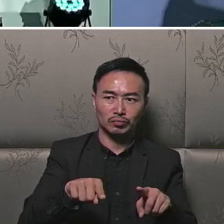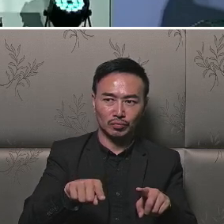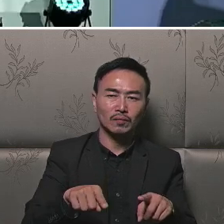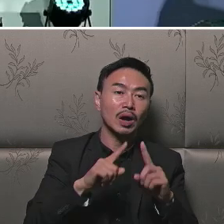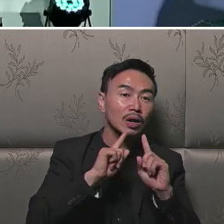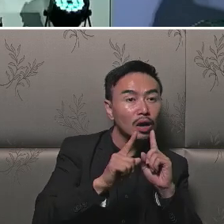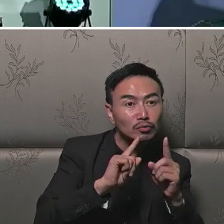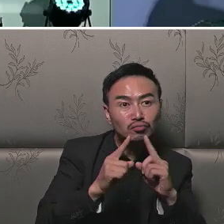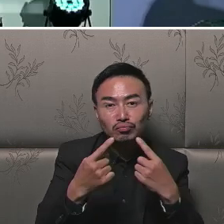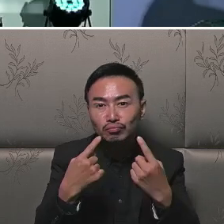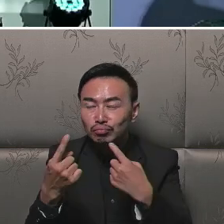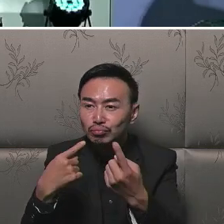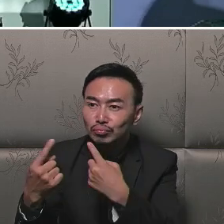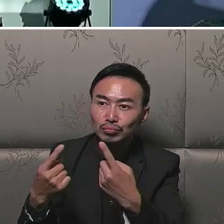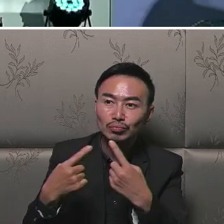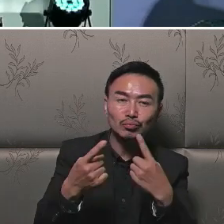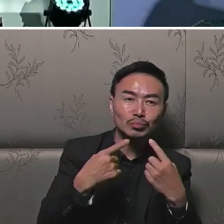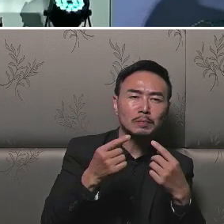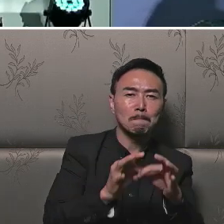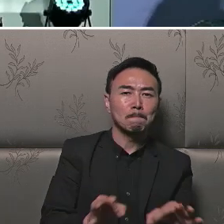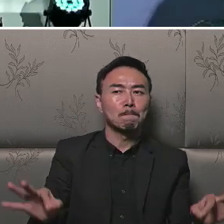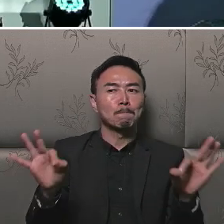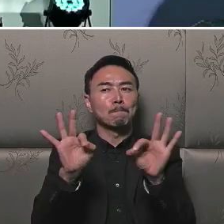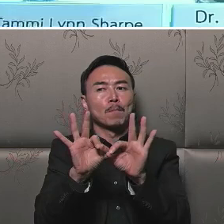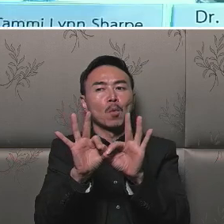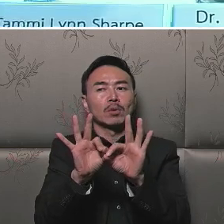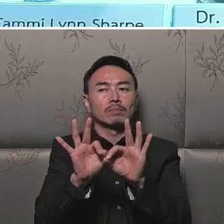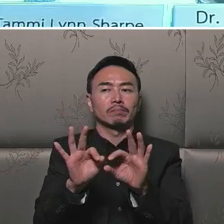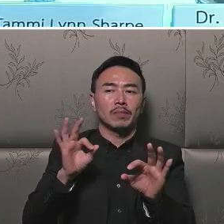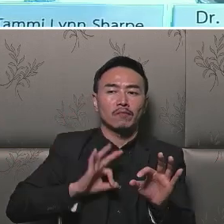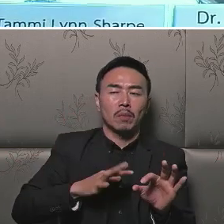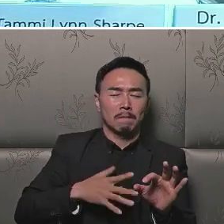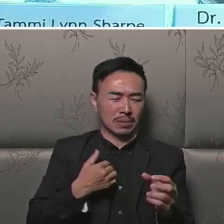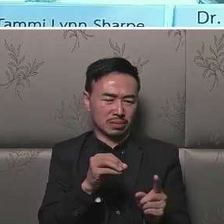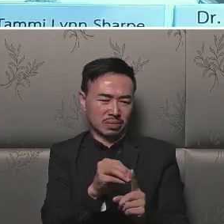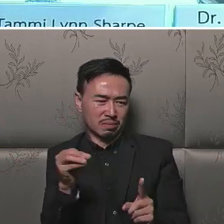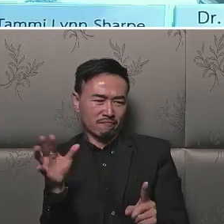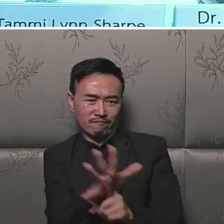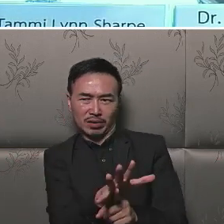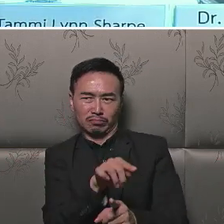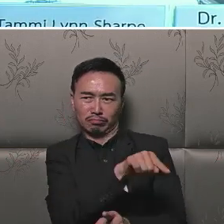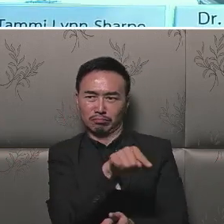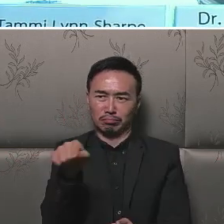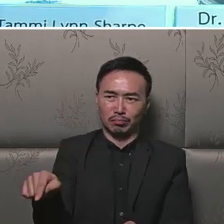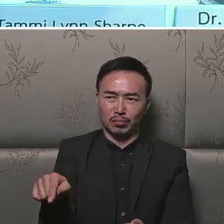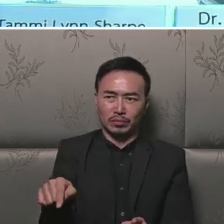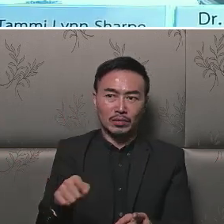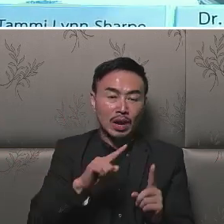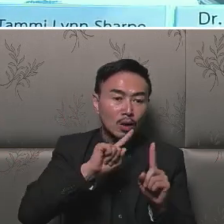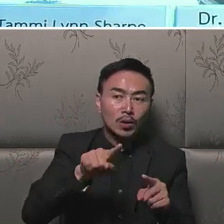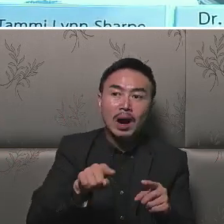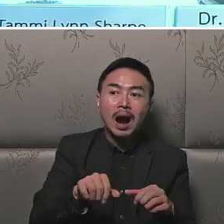most affected usually have some of the best ideas on how to change that and address some of the gaps that are there on that